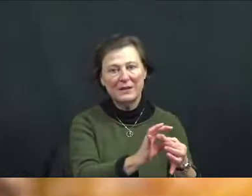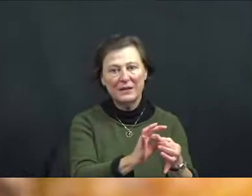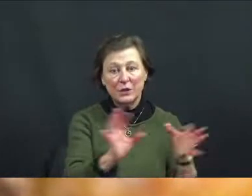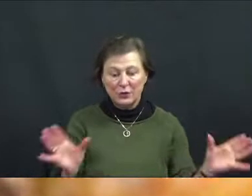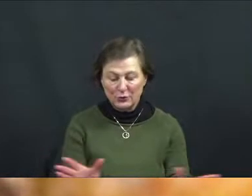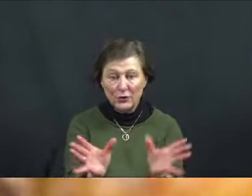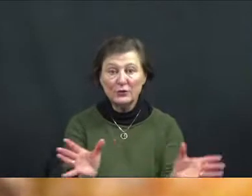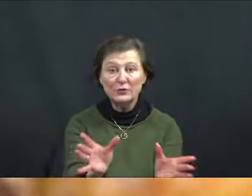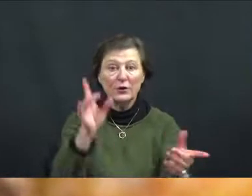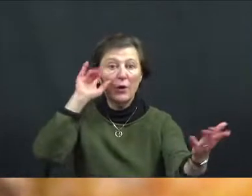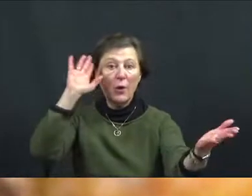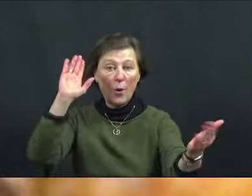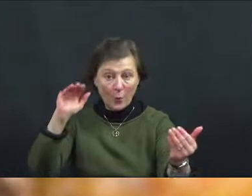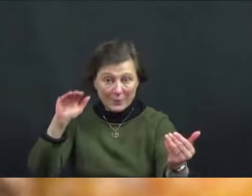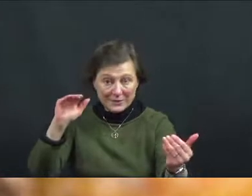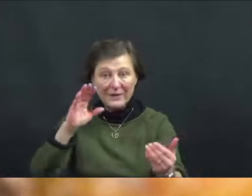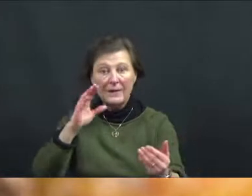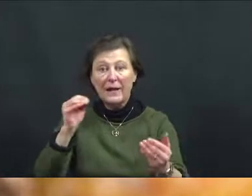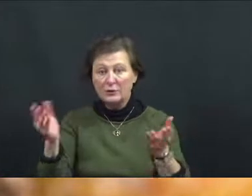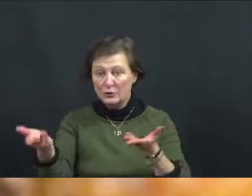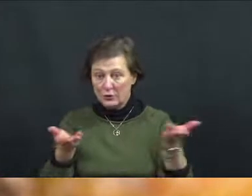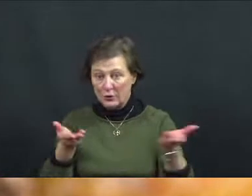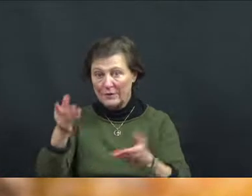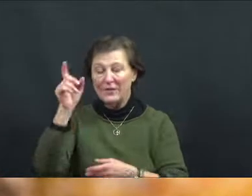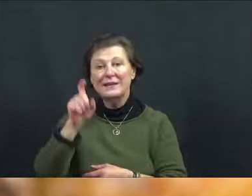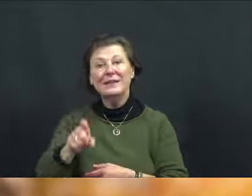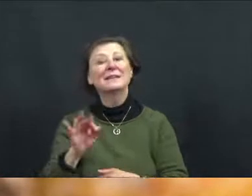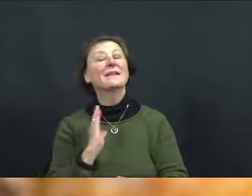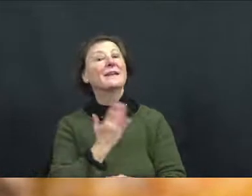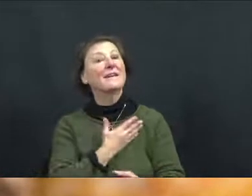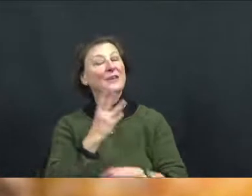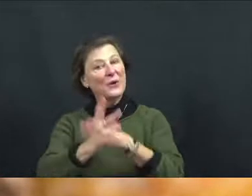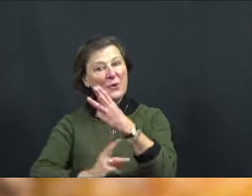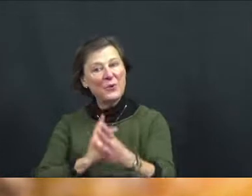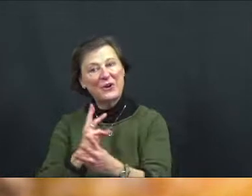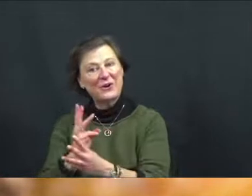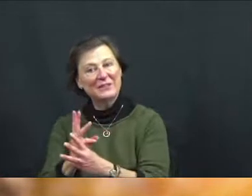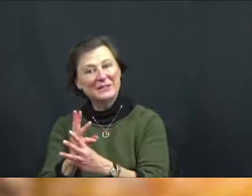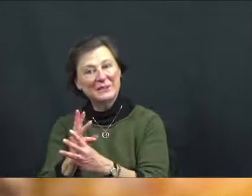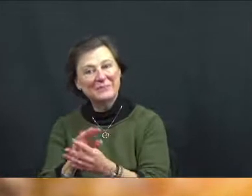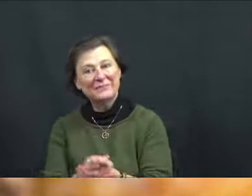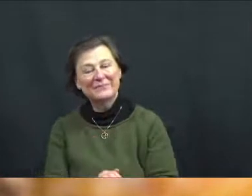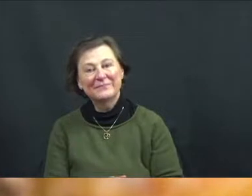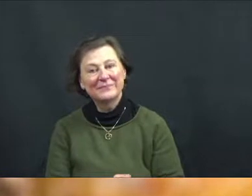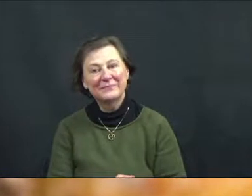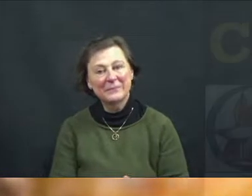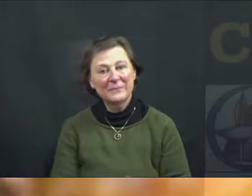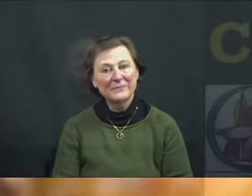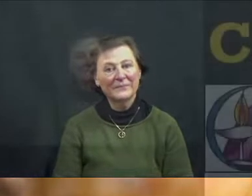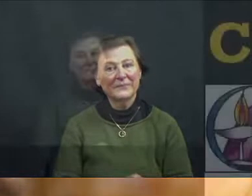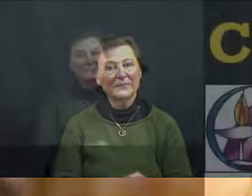fellowship, nurture the hopes, and serve the needs of our world.